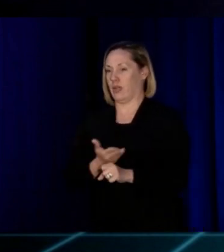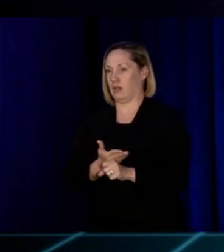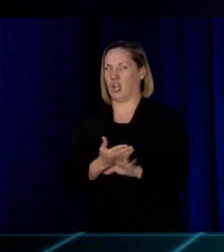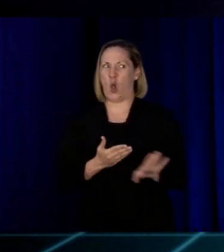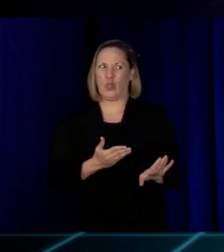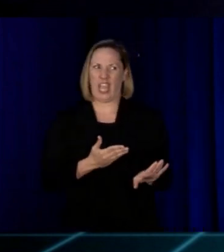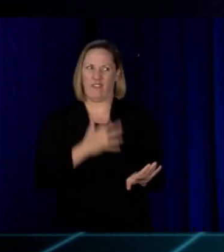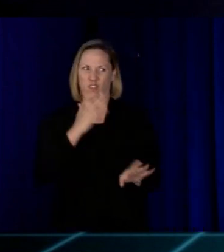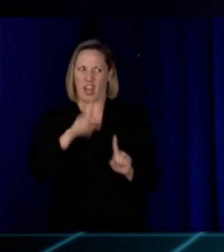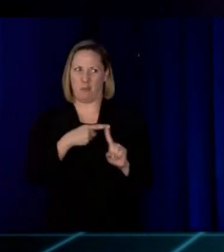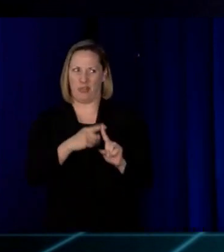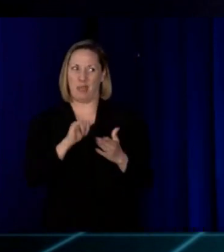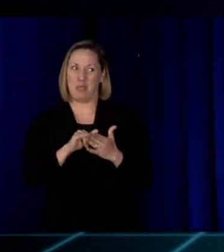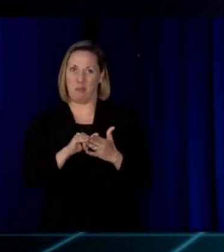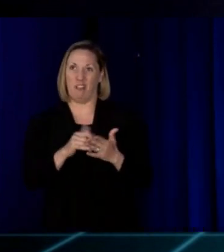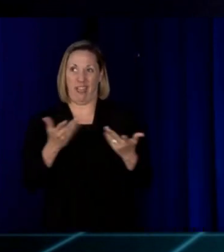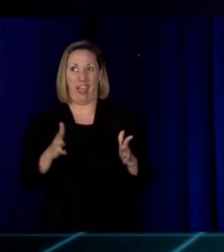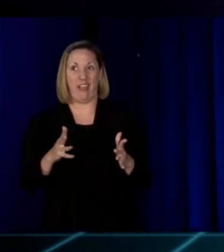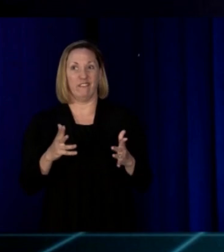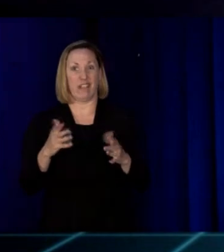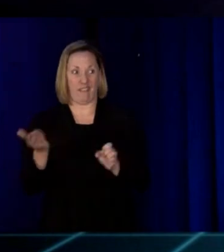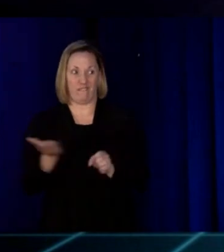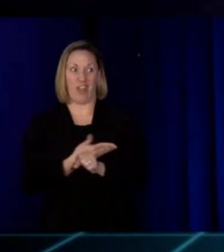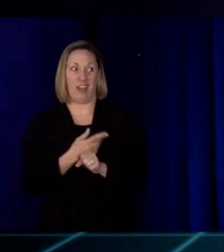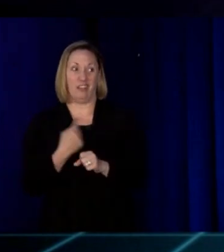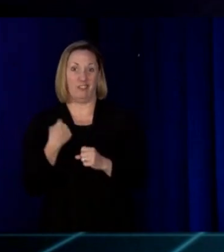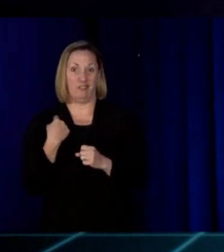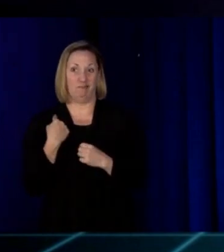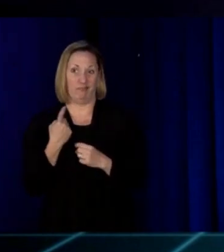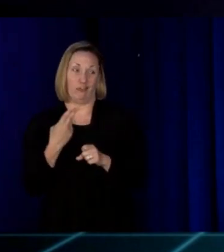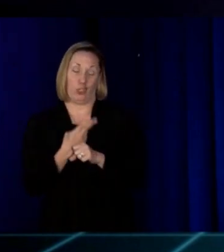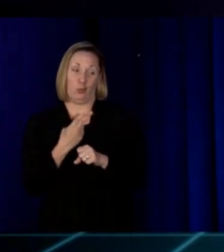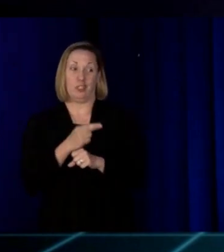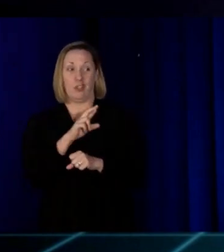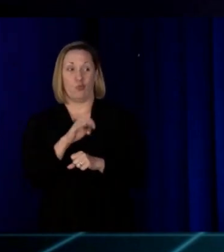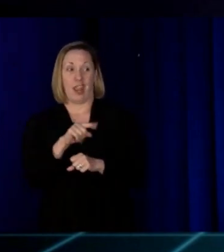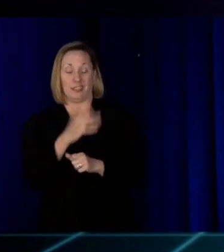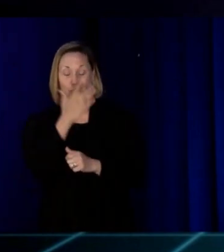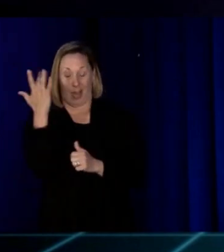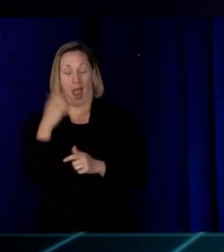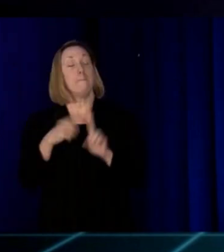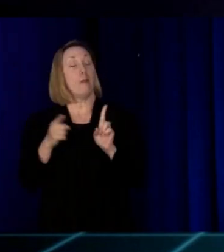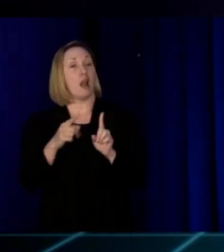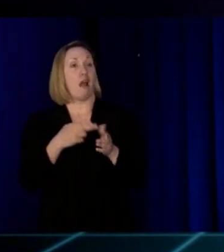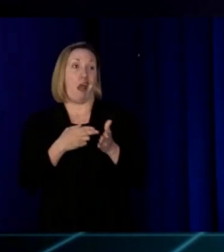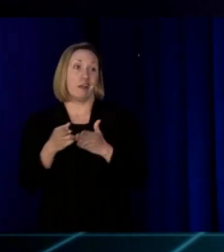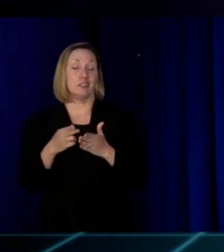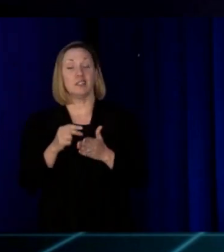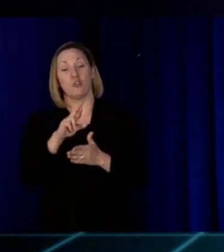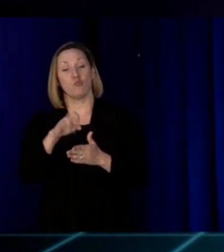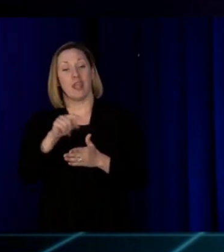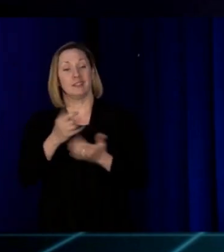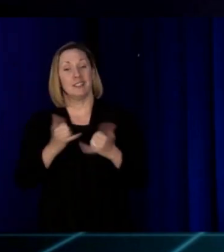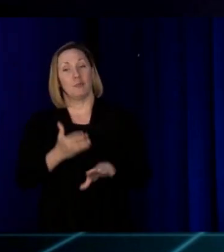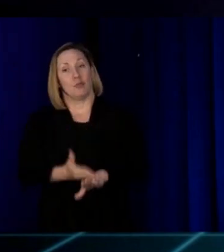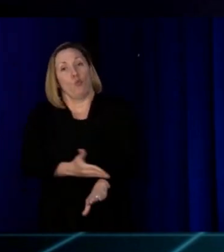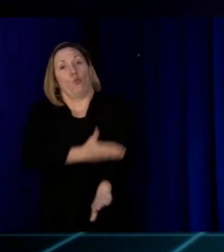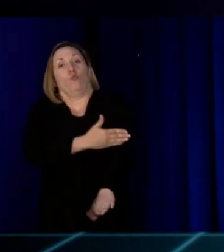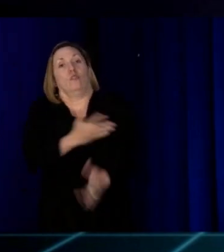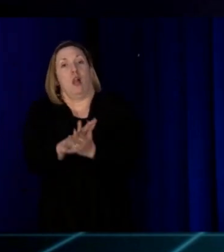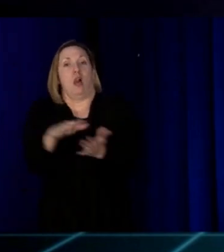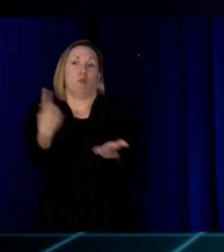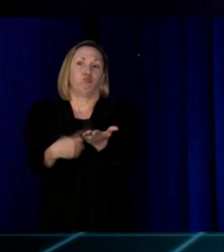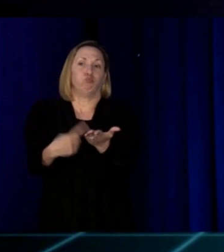fired for using React, as it turns out. But also, honestly, React is still being improved. There's a lot of discussion, a lot